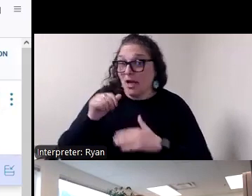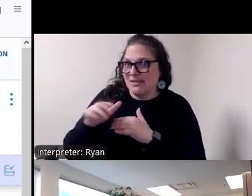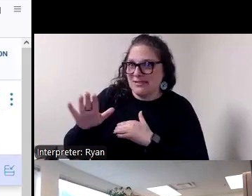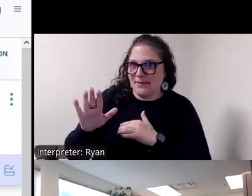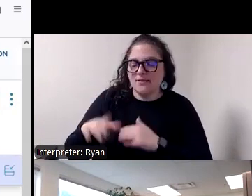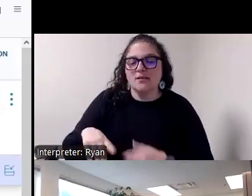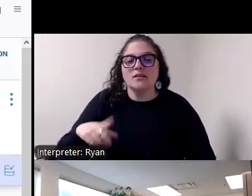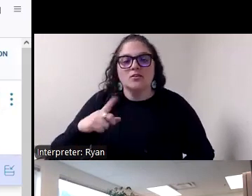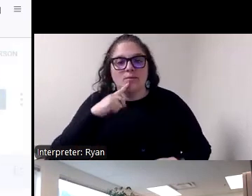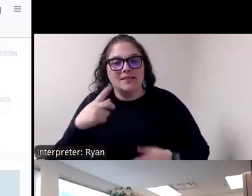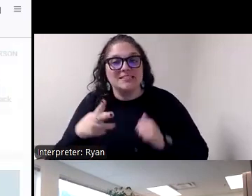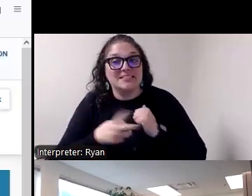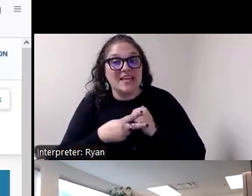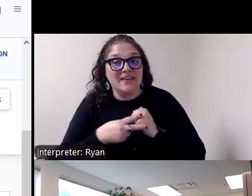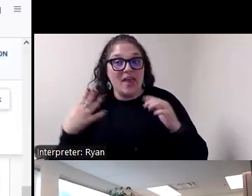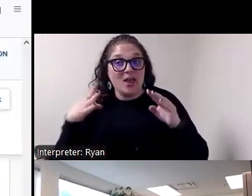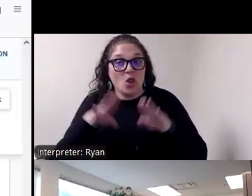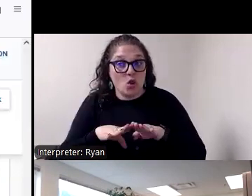save it and close it.